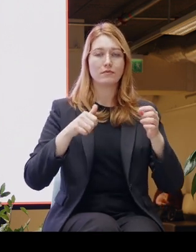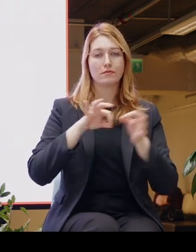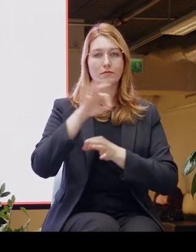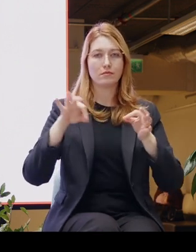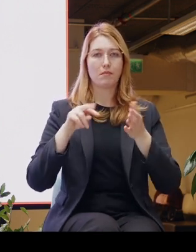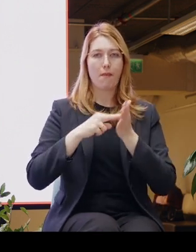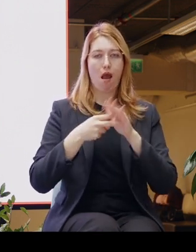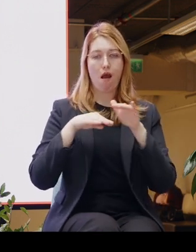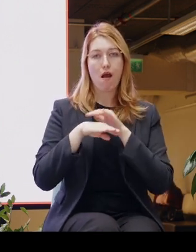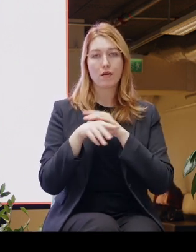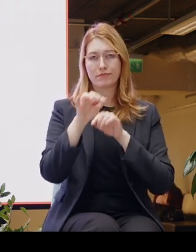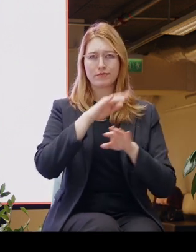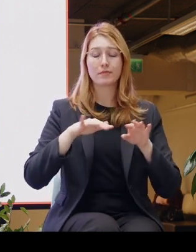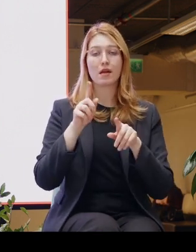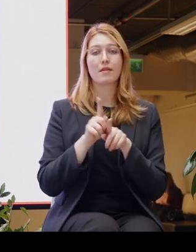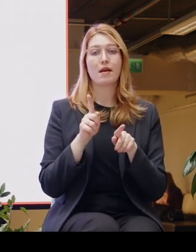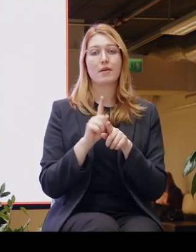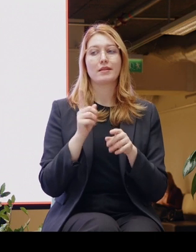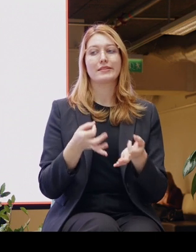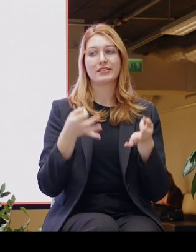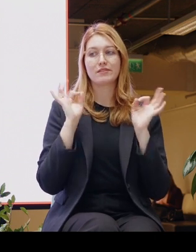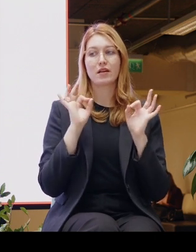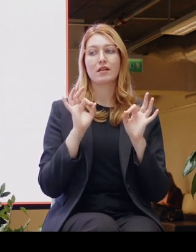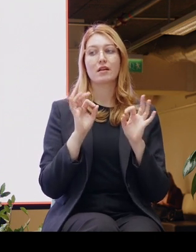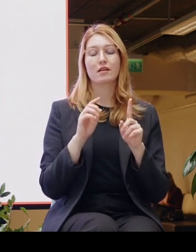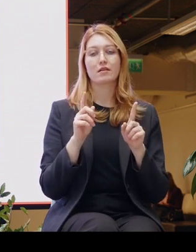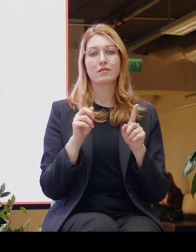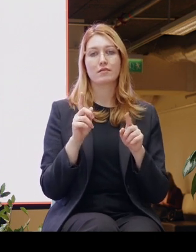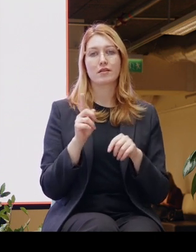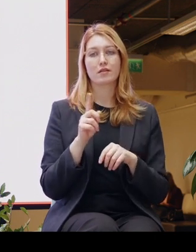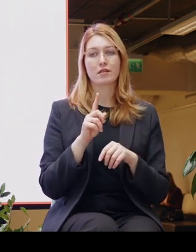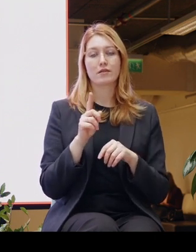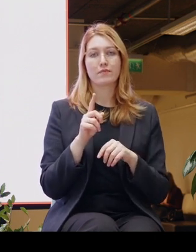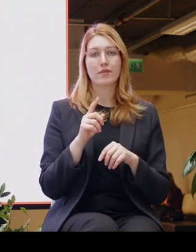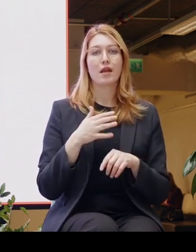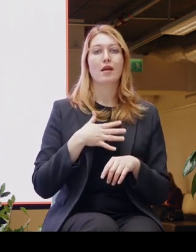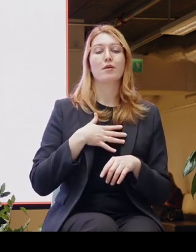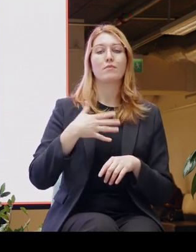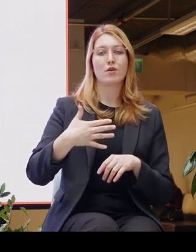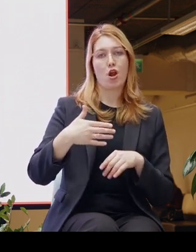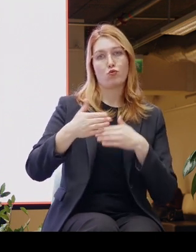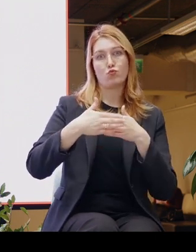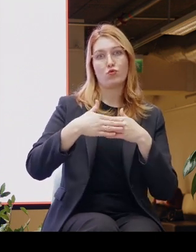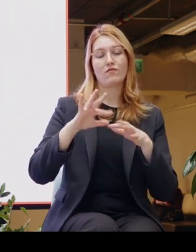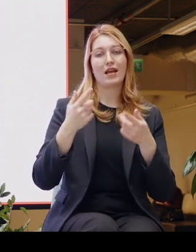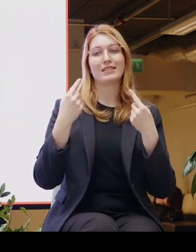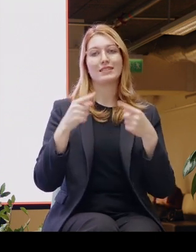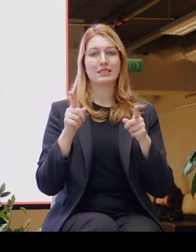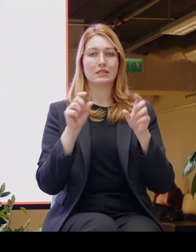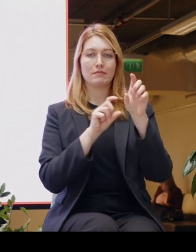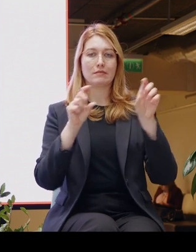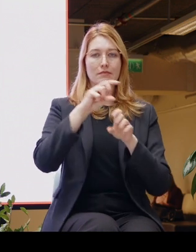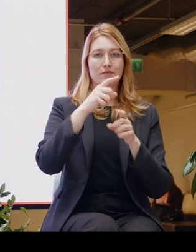Also, it's very important if there is no access on the front door, or maybe there is some other way. It's